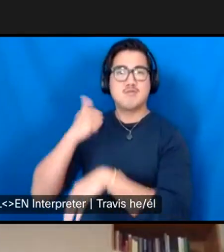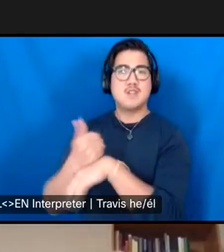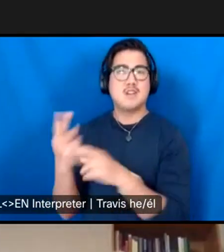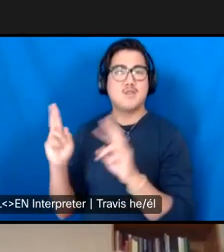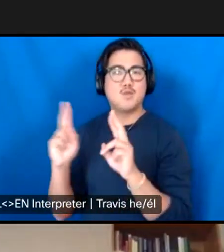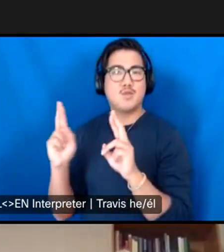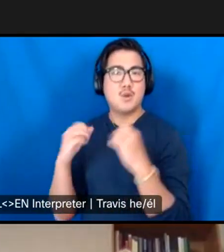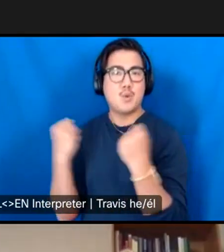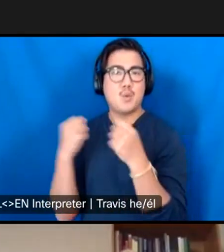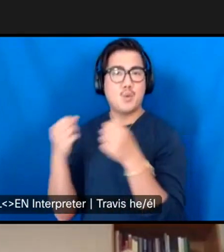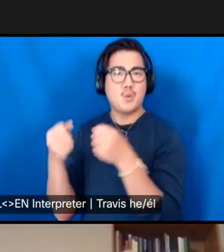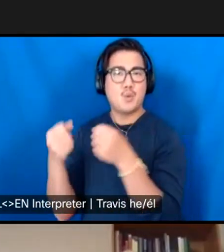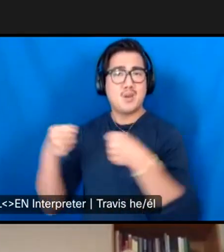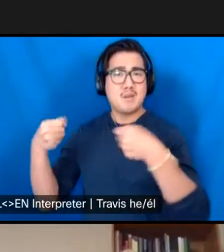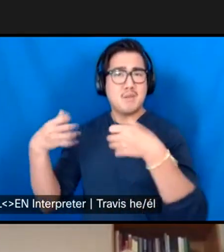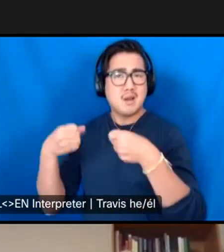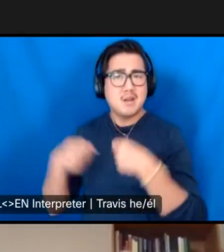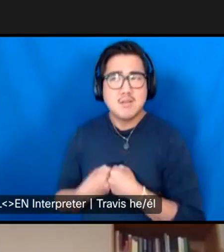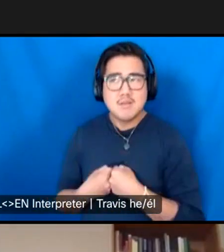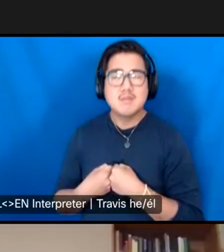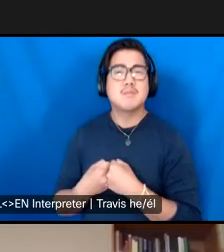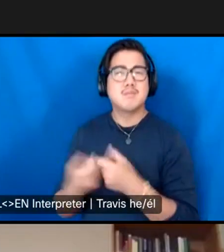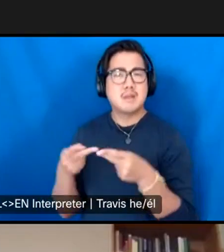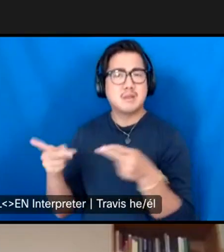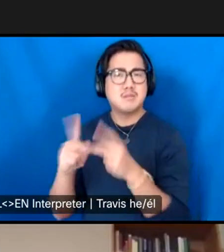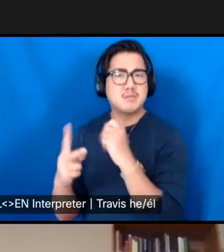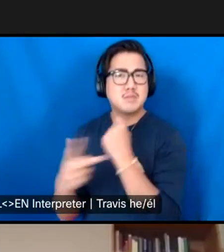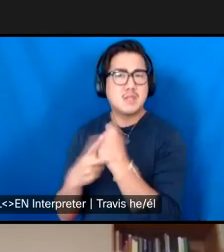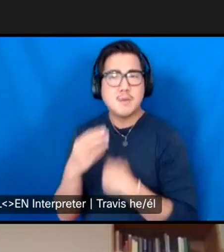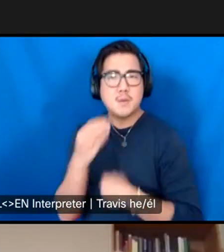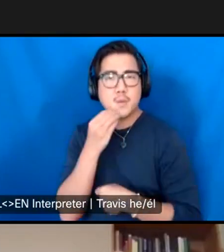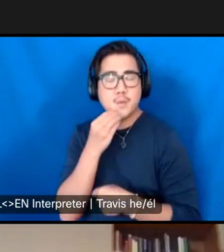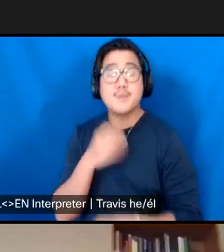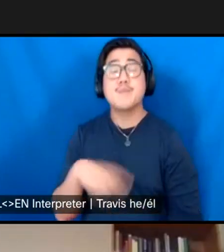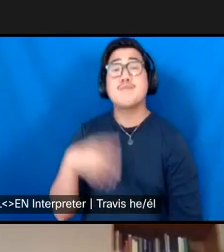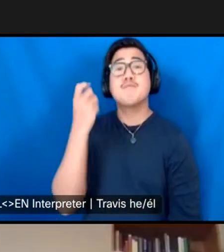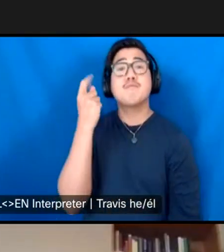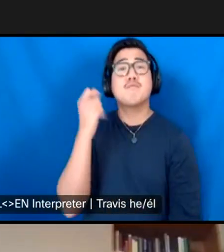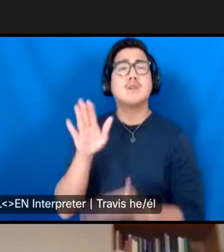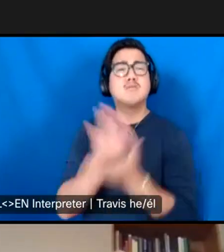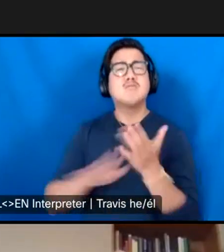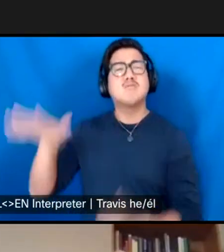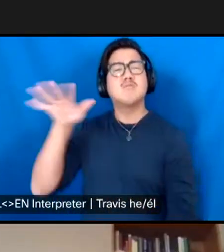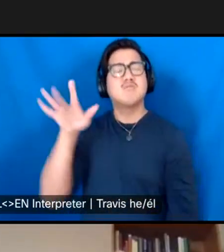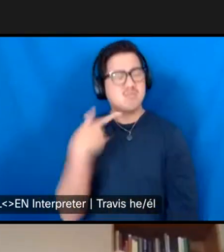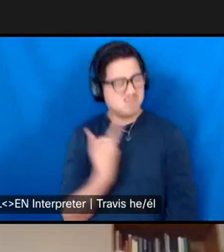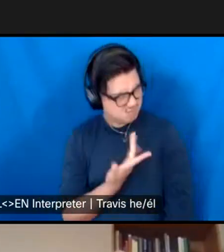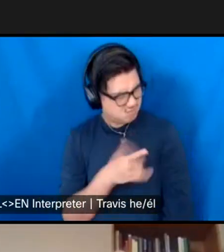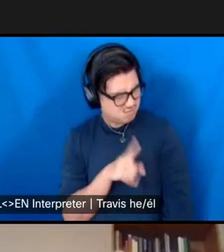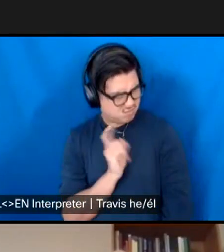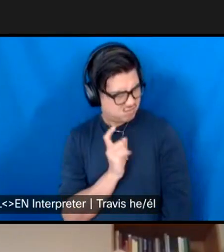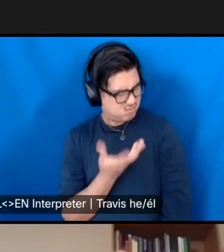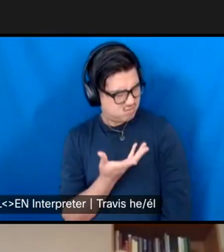a microwave, and storage facility for food. And the university folks could not quite understand why that was